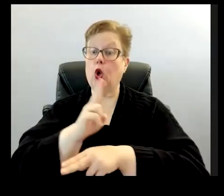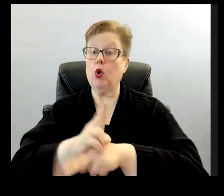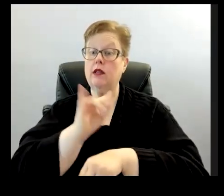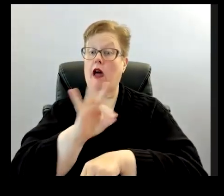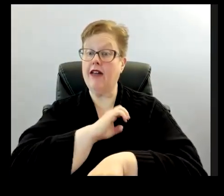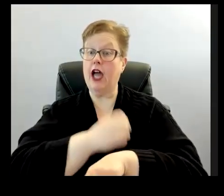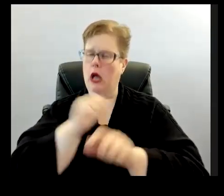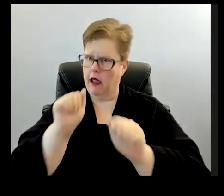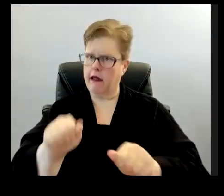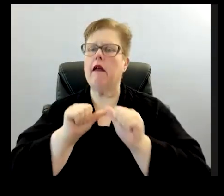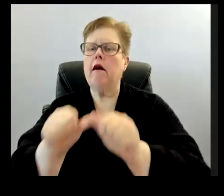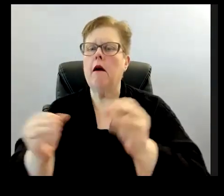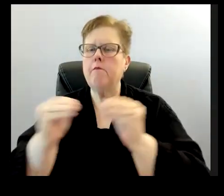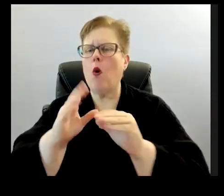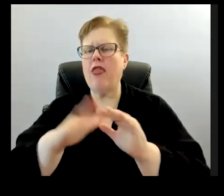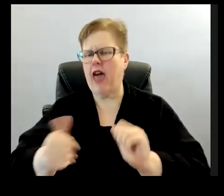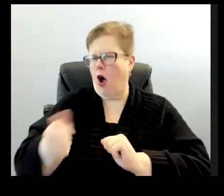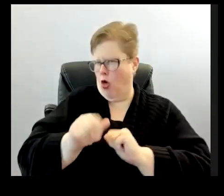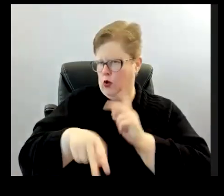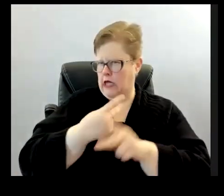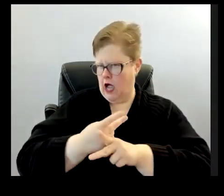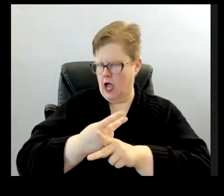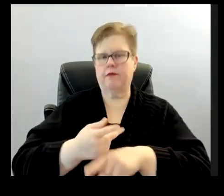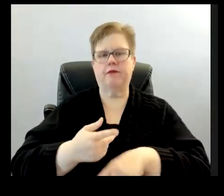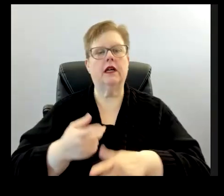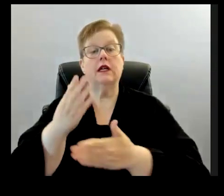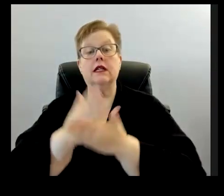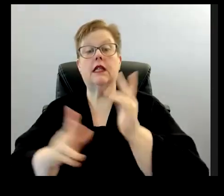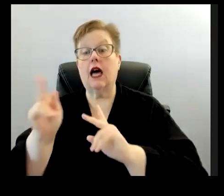others. So one of the things that people often